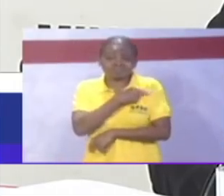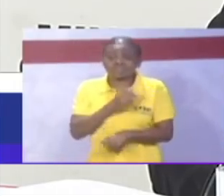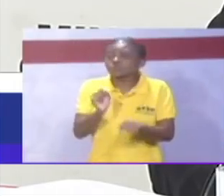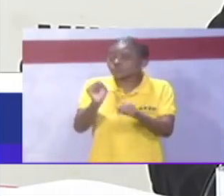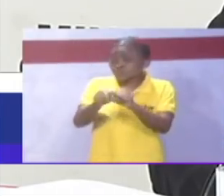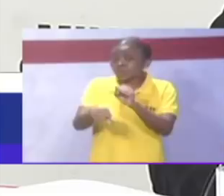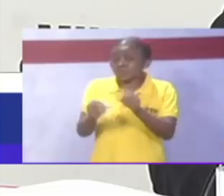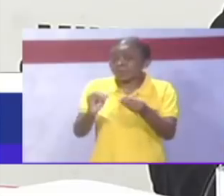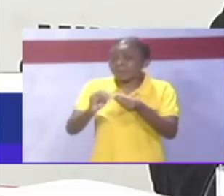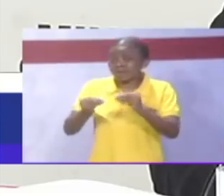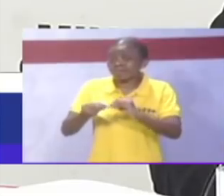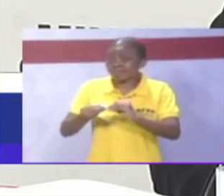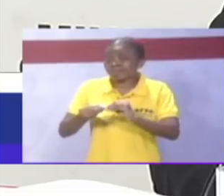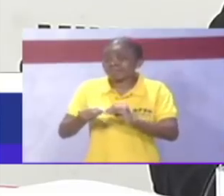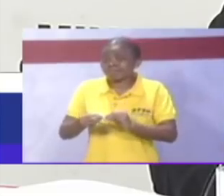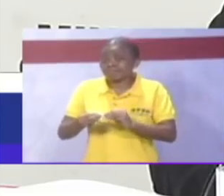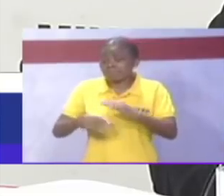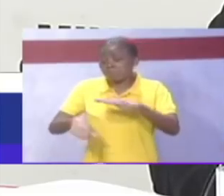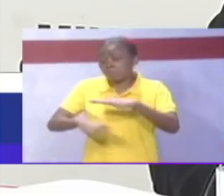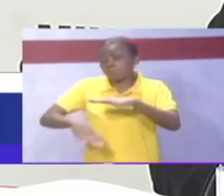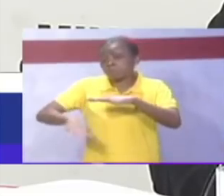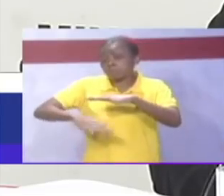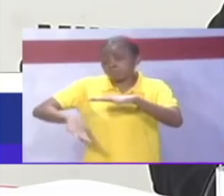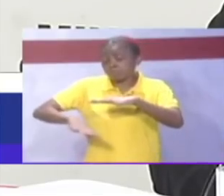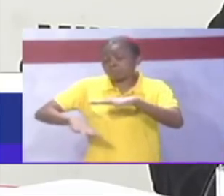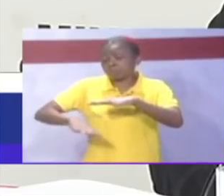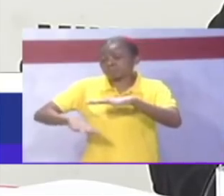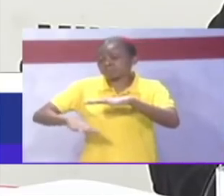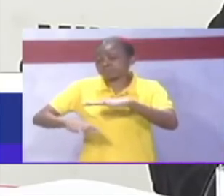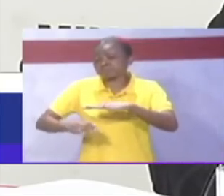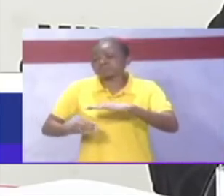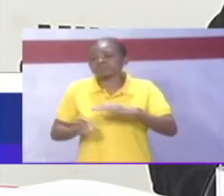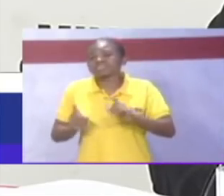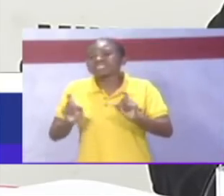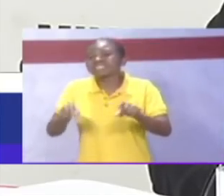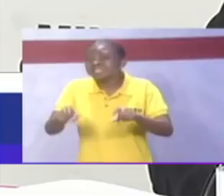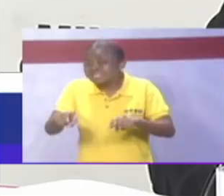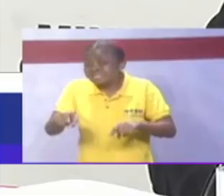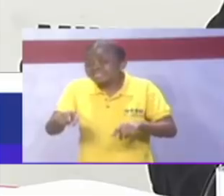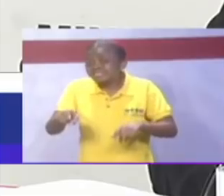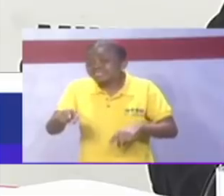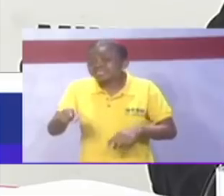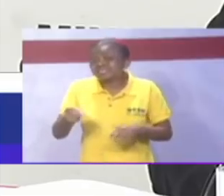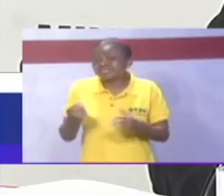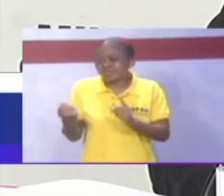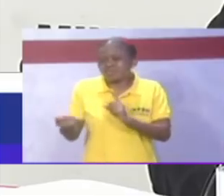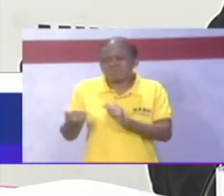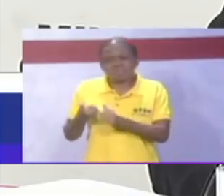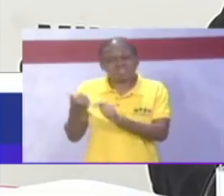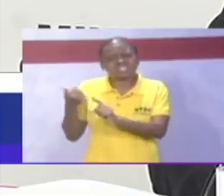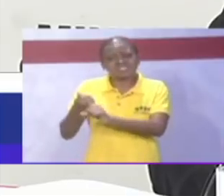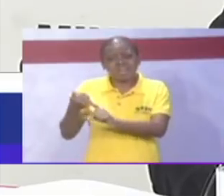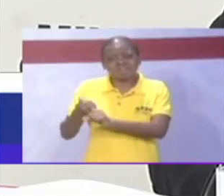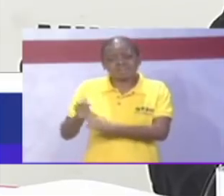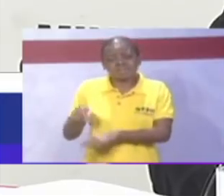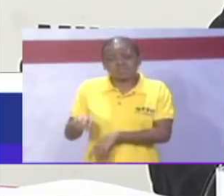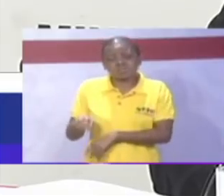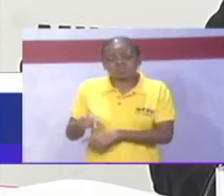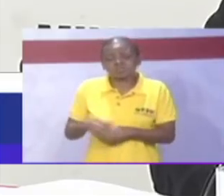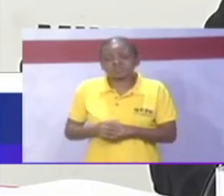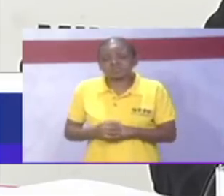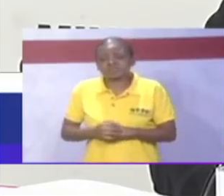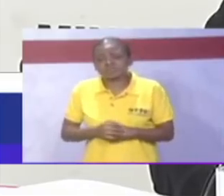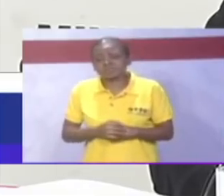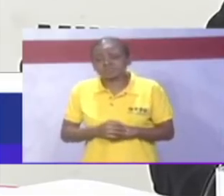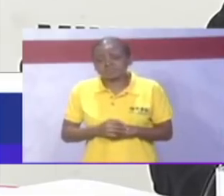of new cases, that denominator can also be affected by the fact that there's milder illness in the population.